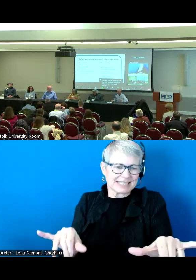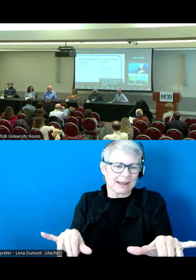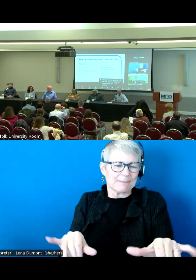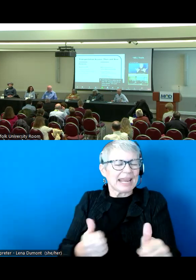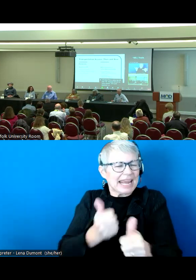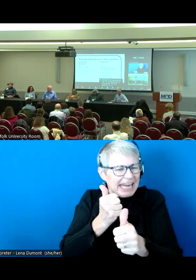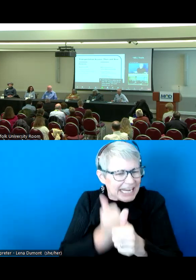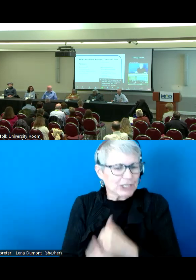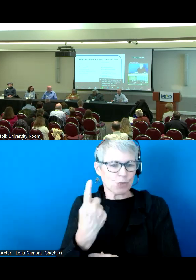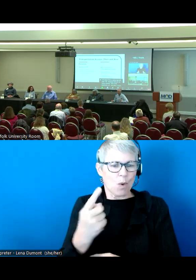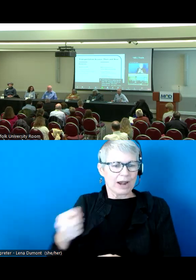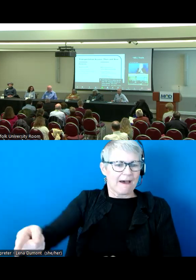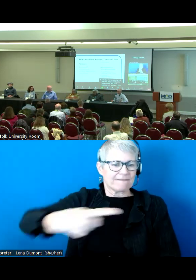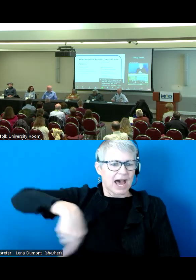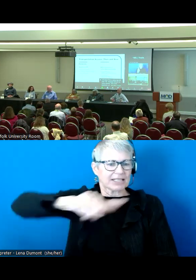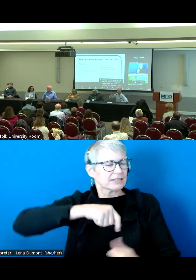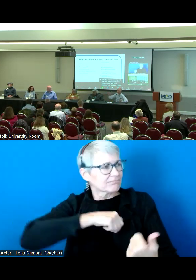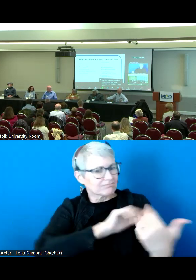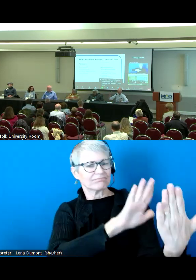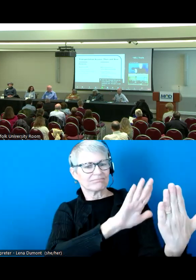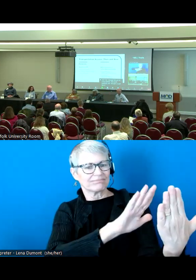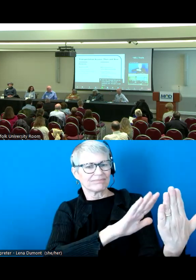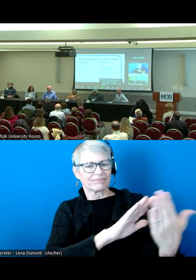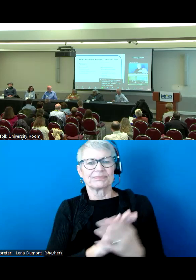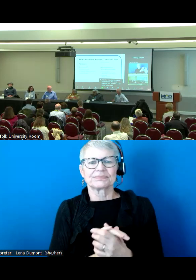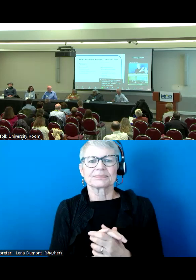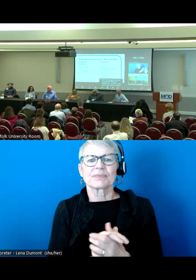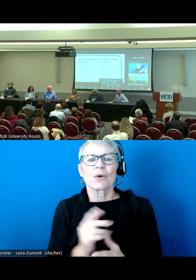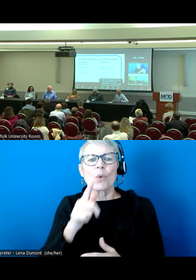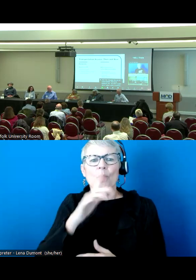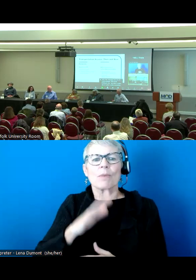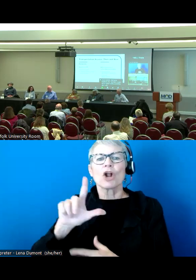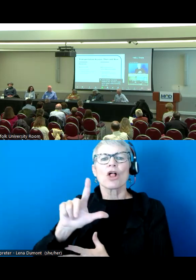system-wide accessibility, she's us with them.